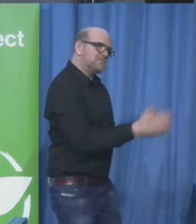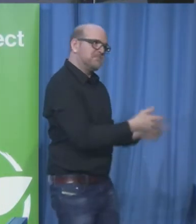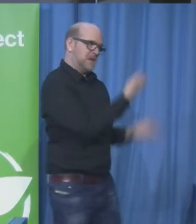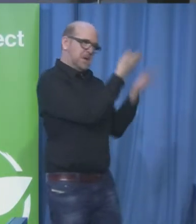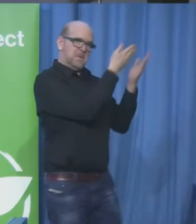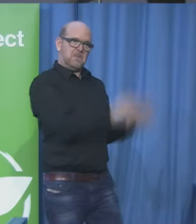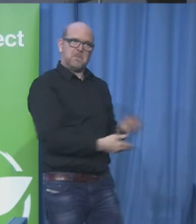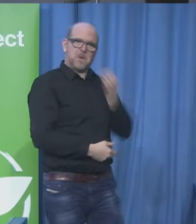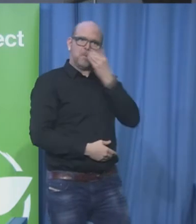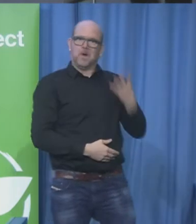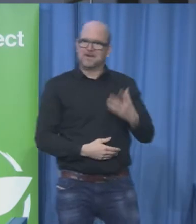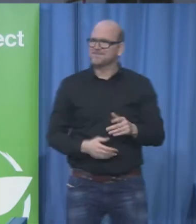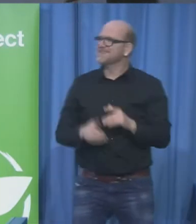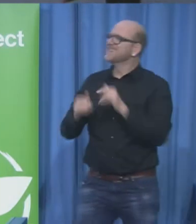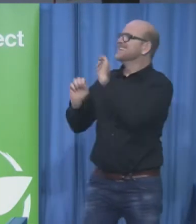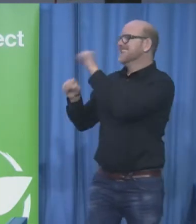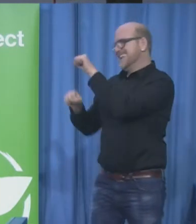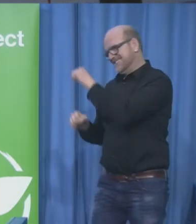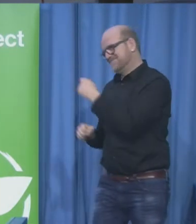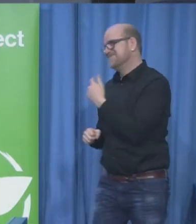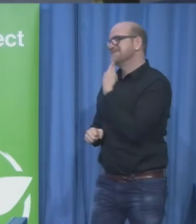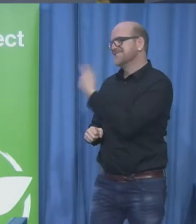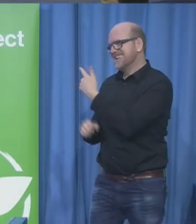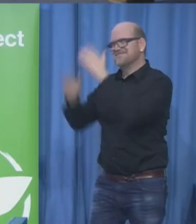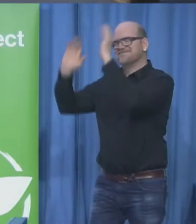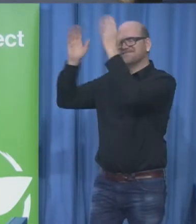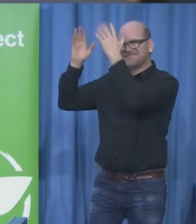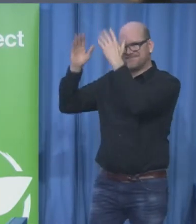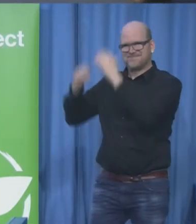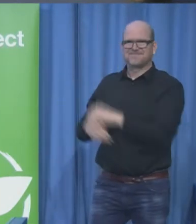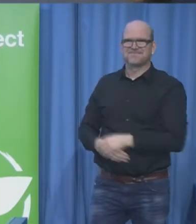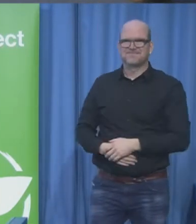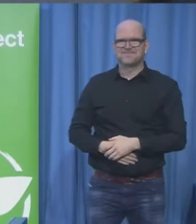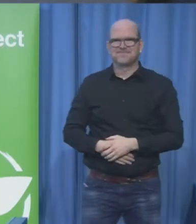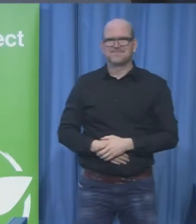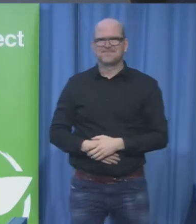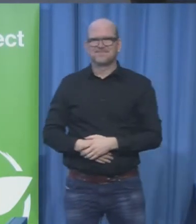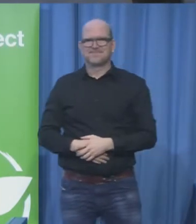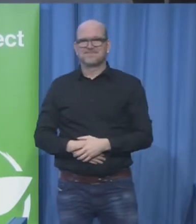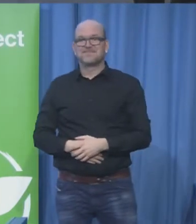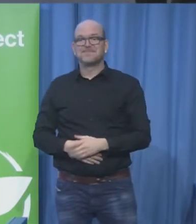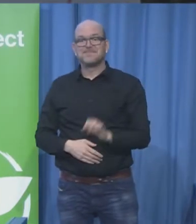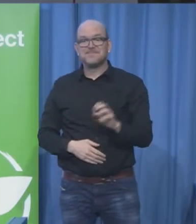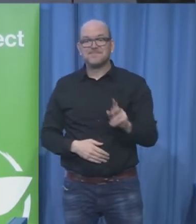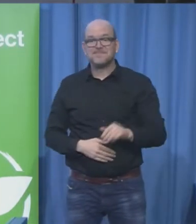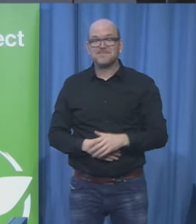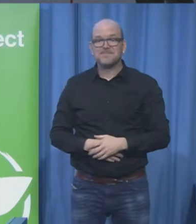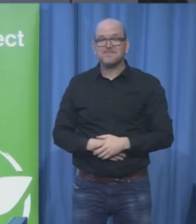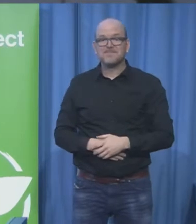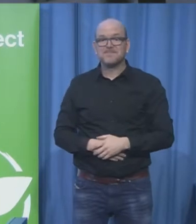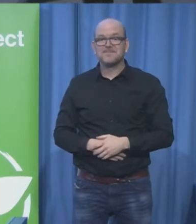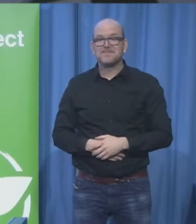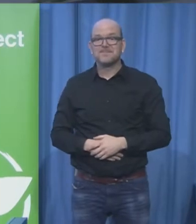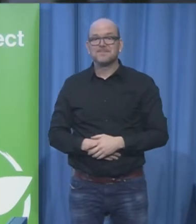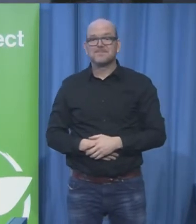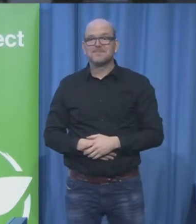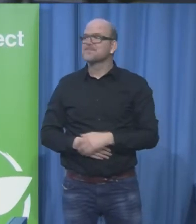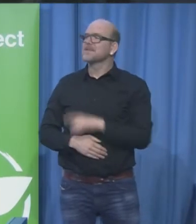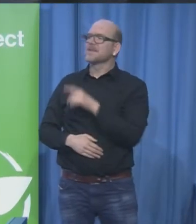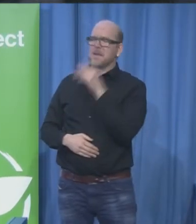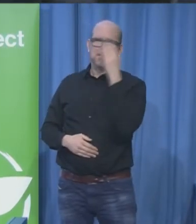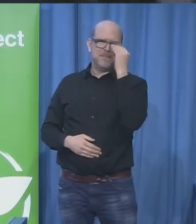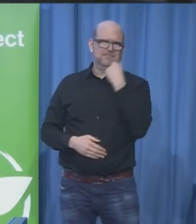you so very, very much. Thank you. You're the bomb. Give you a hug. Thank you. God bless you. Do you want to take my arms? Yes, Back to you, sir. thank you.